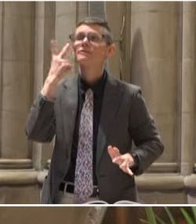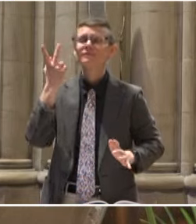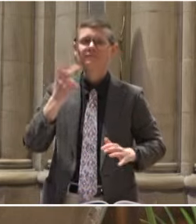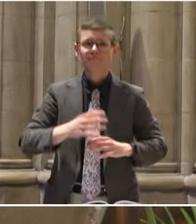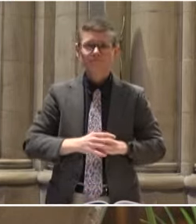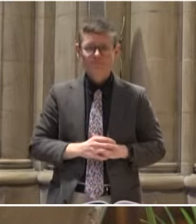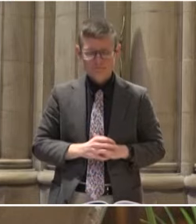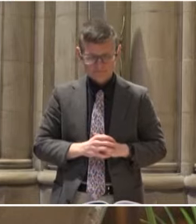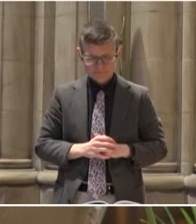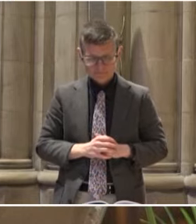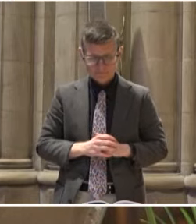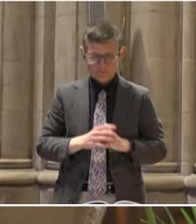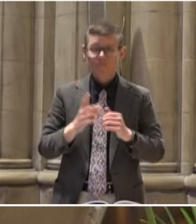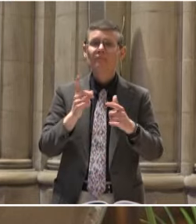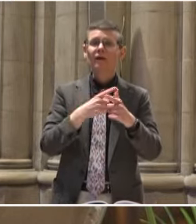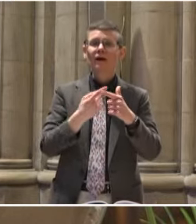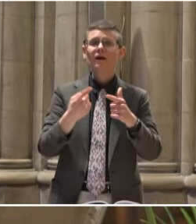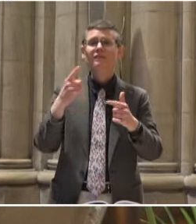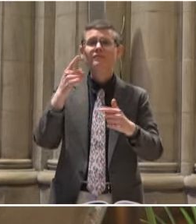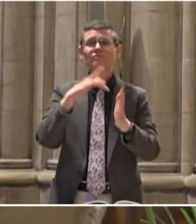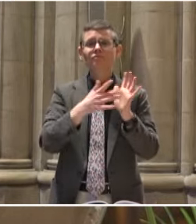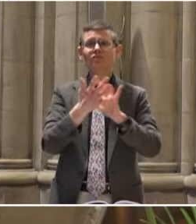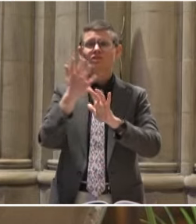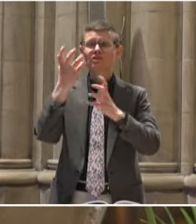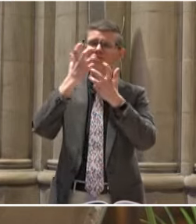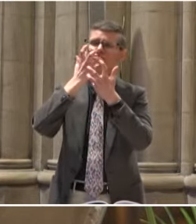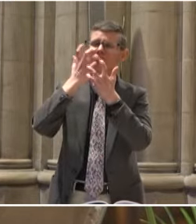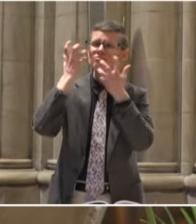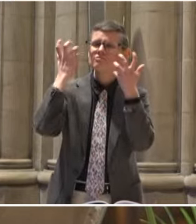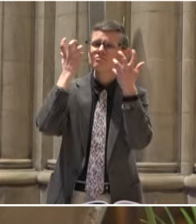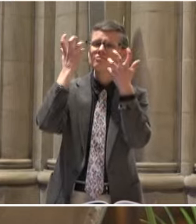Then Jesus gave a loud cry